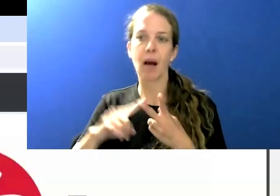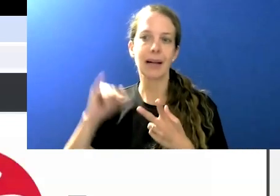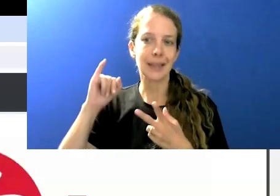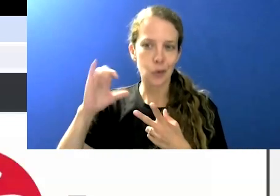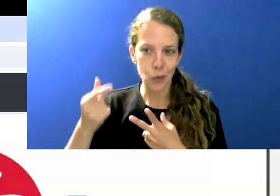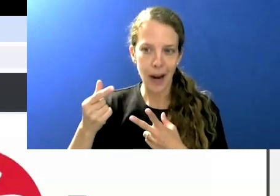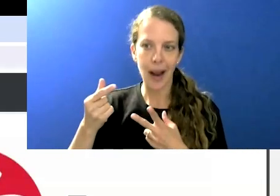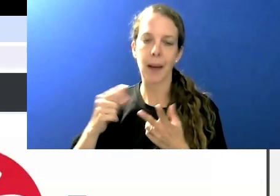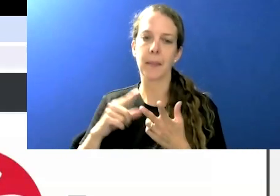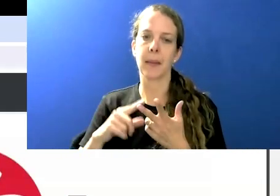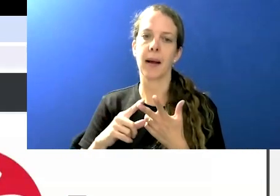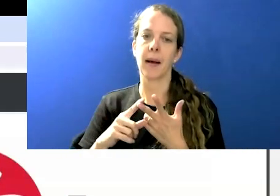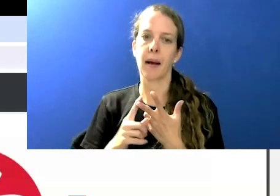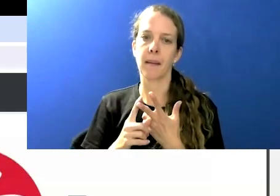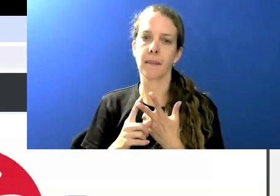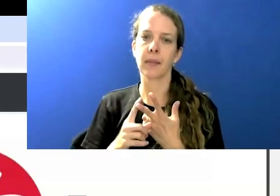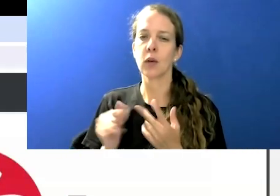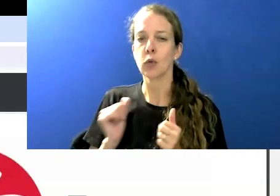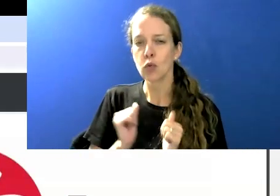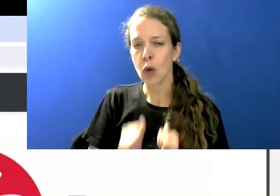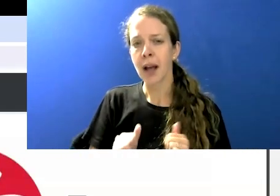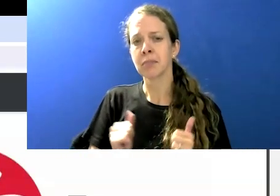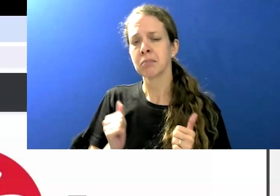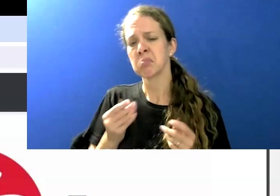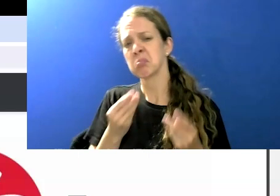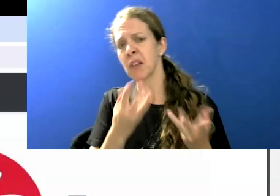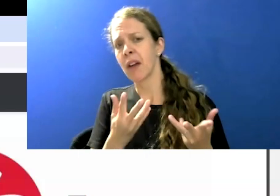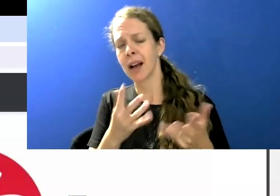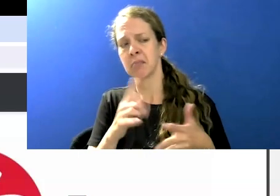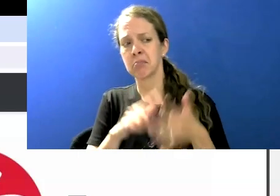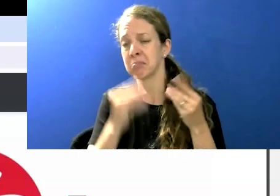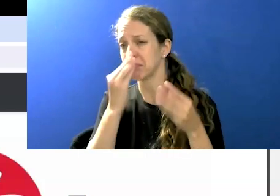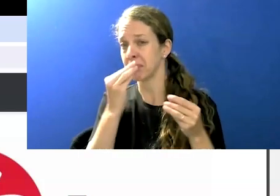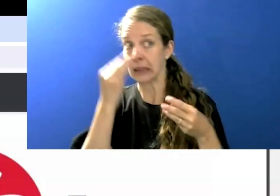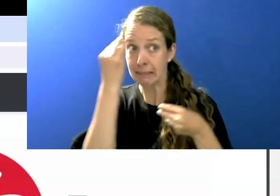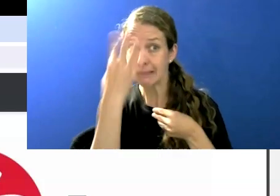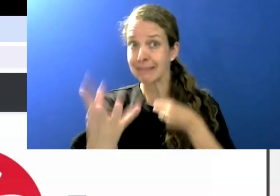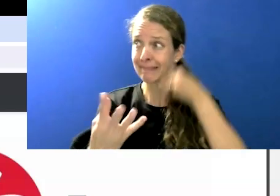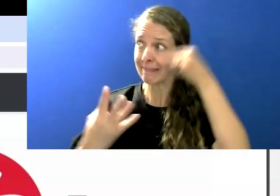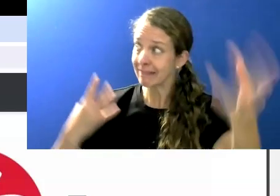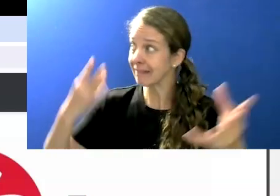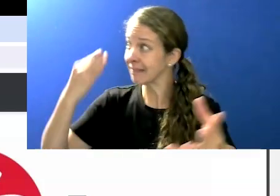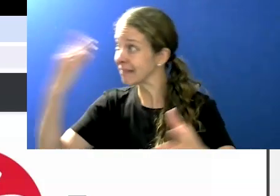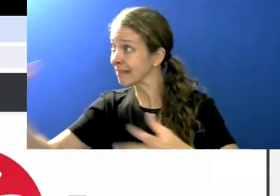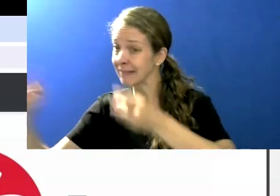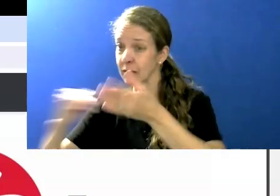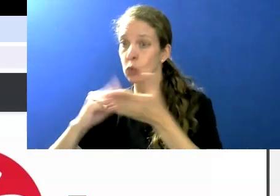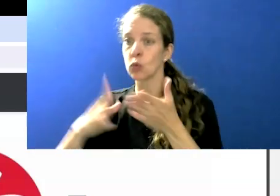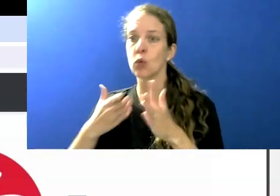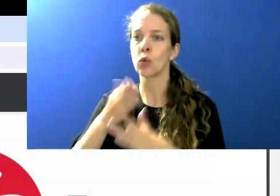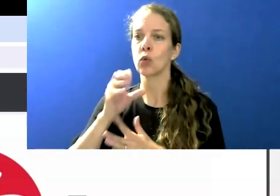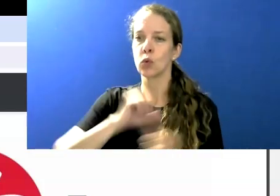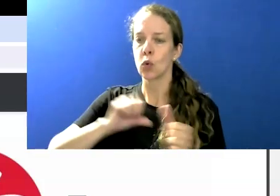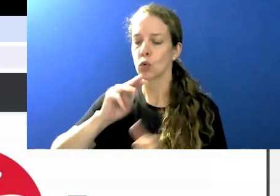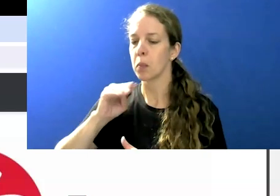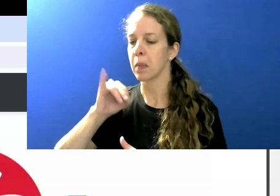Instagram. We try to provide all the information that we can to our students through the social media and